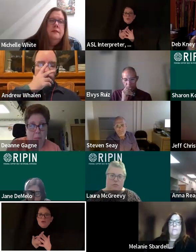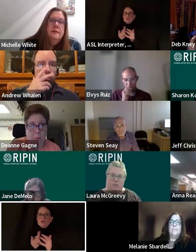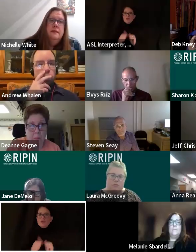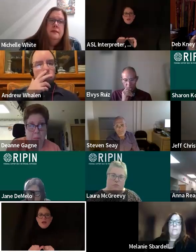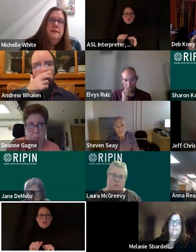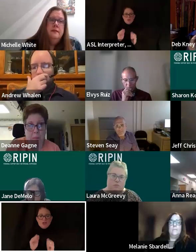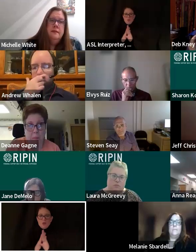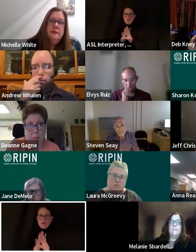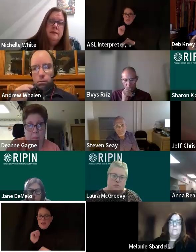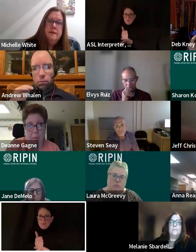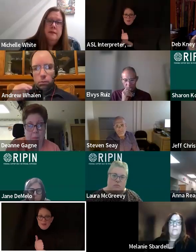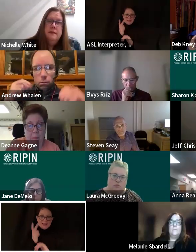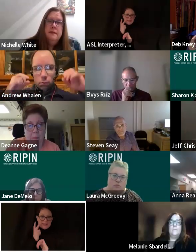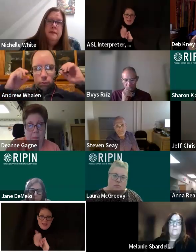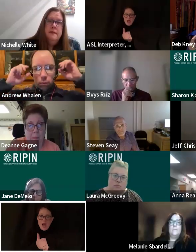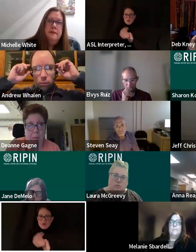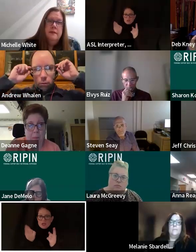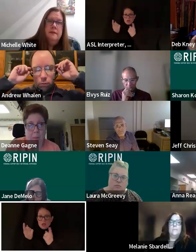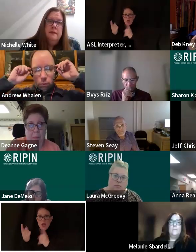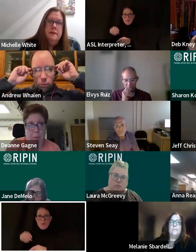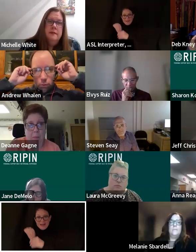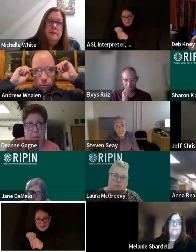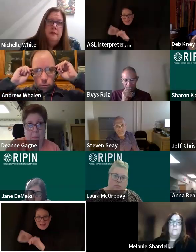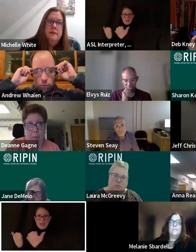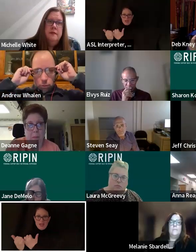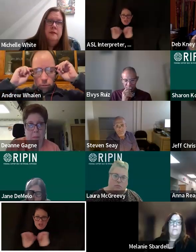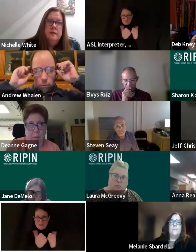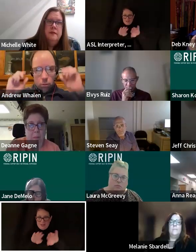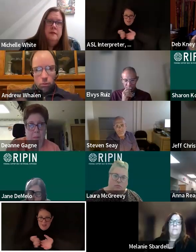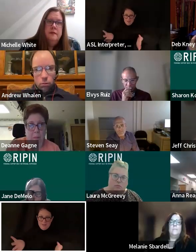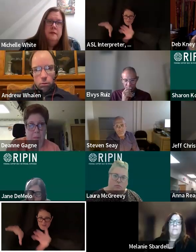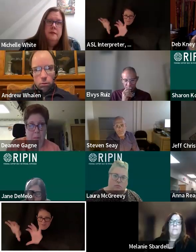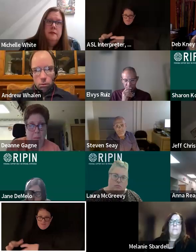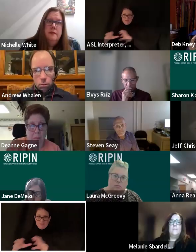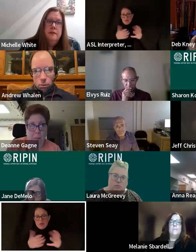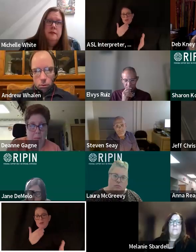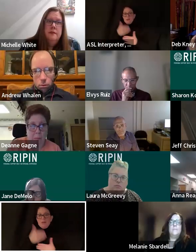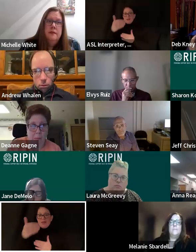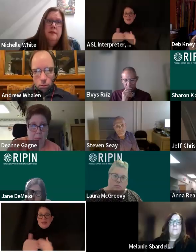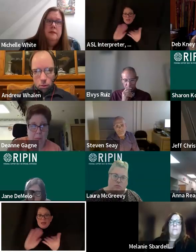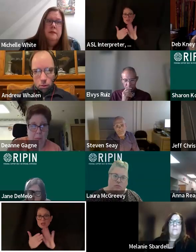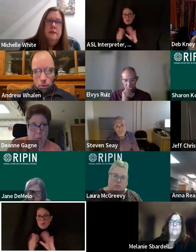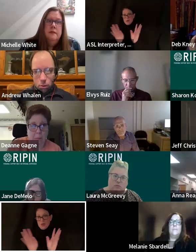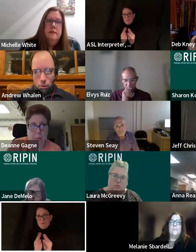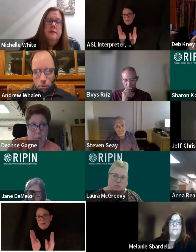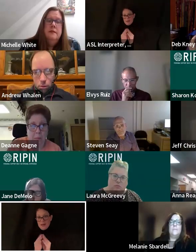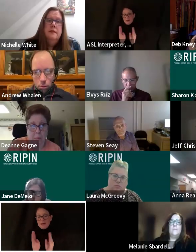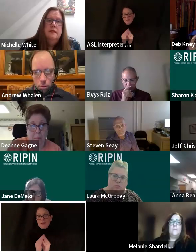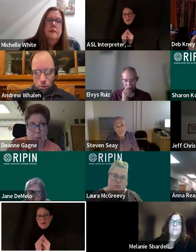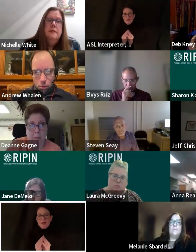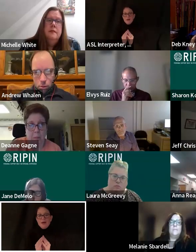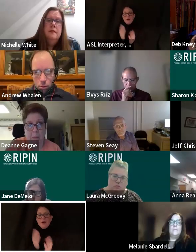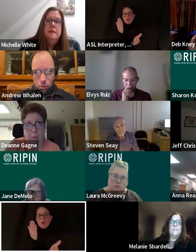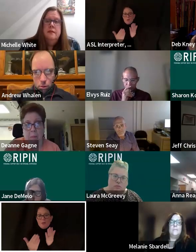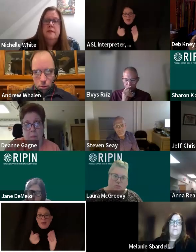implement it and see how it's going to work within their agency. So I think maybe at the next community forum, we may have